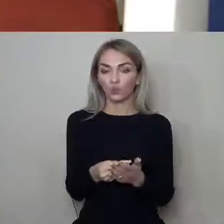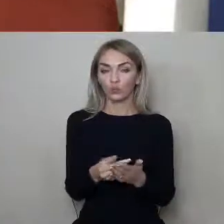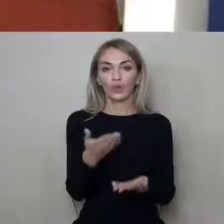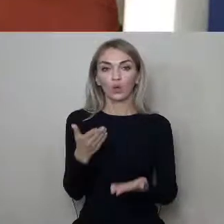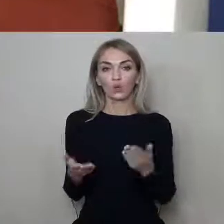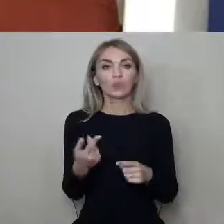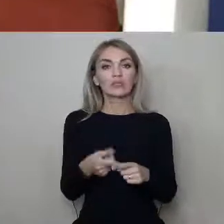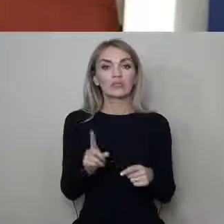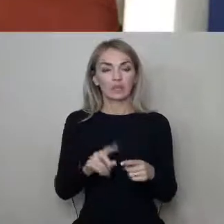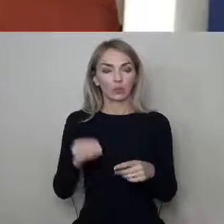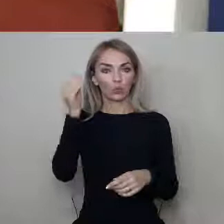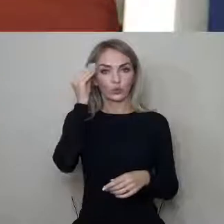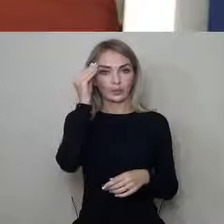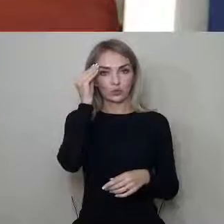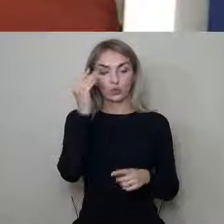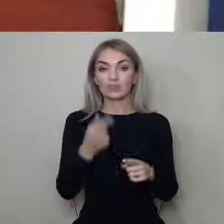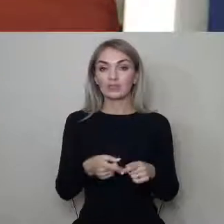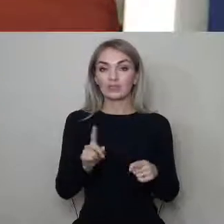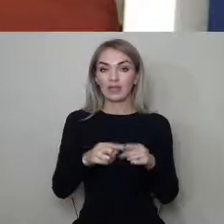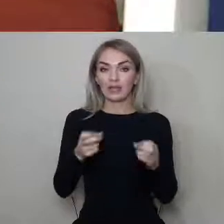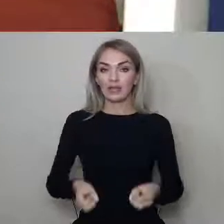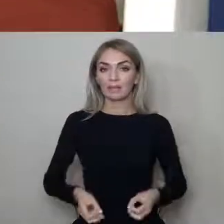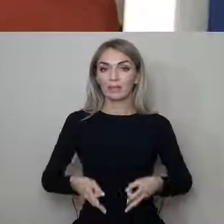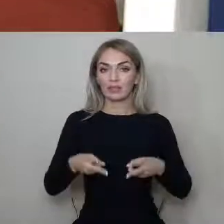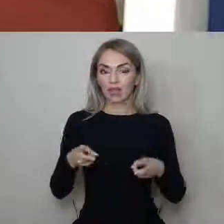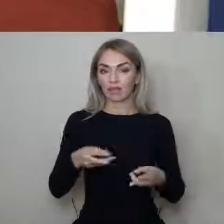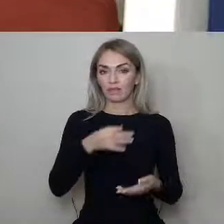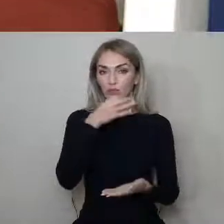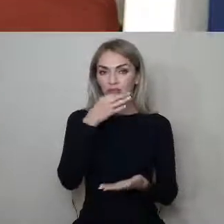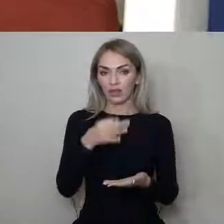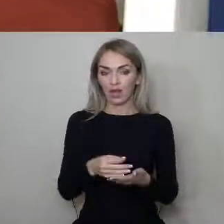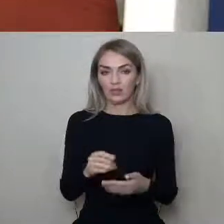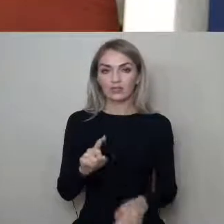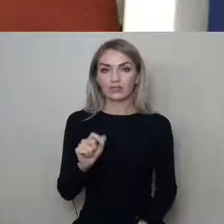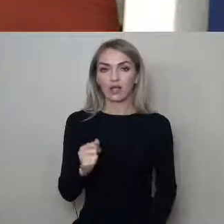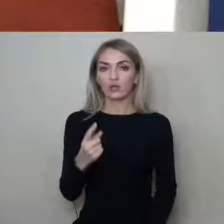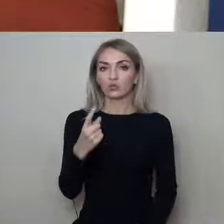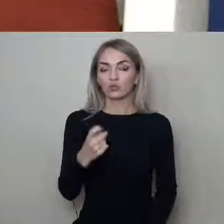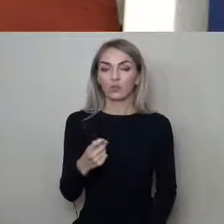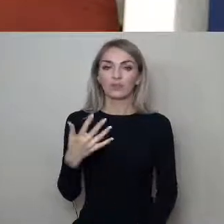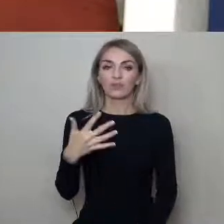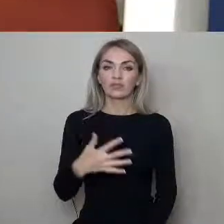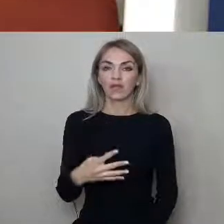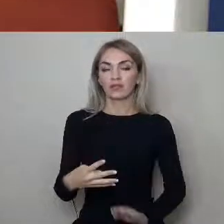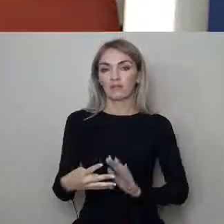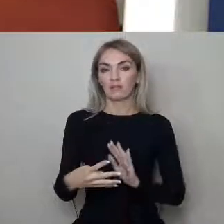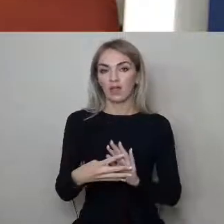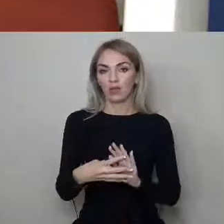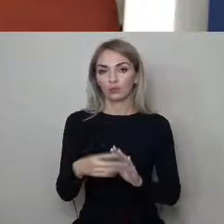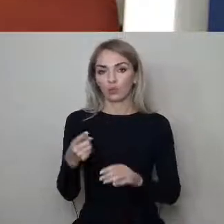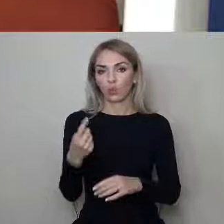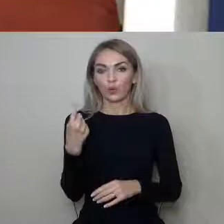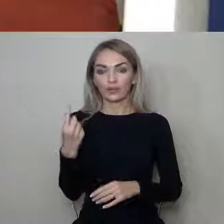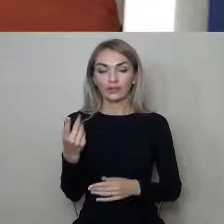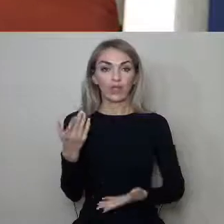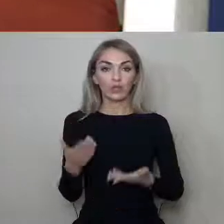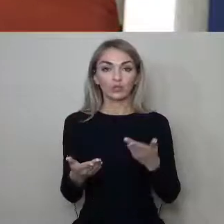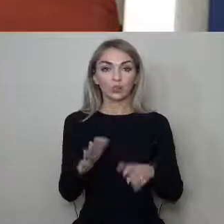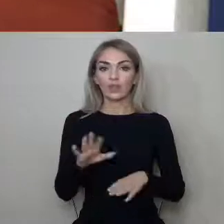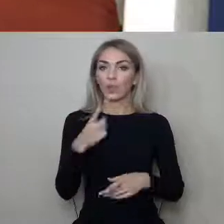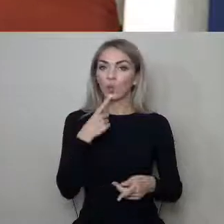from the electoral fund. So if it is deliberate, then it is criminal liability under